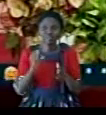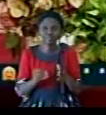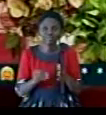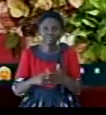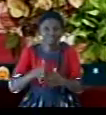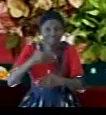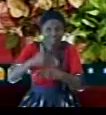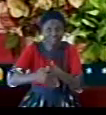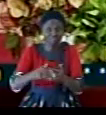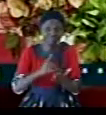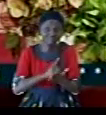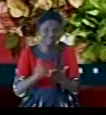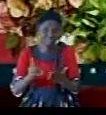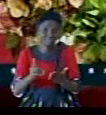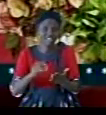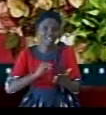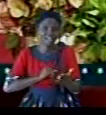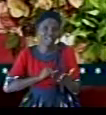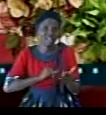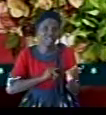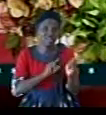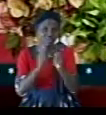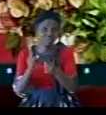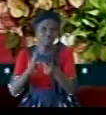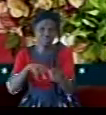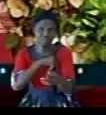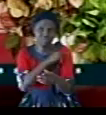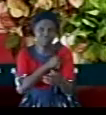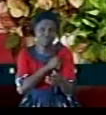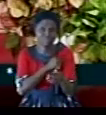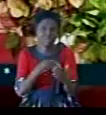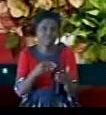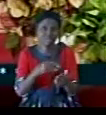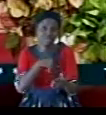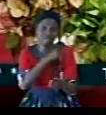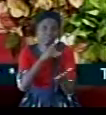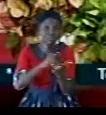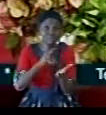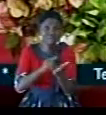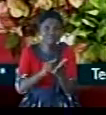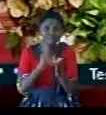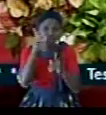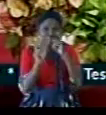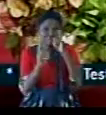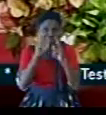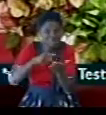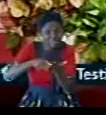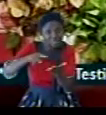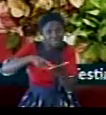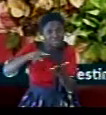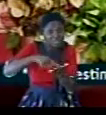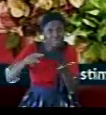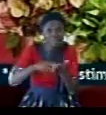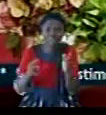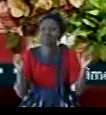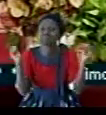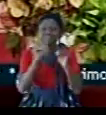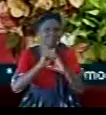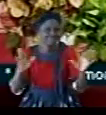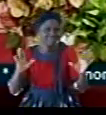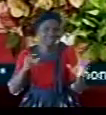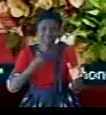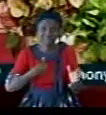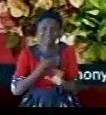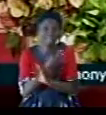to hospital. Then I checked, there was nothing, no pain, nothing. I'm free, I'm okay. Praise